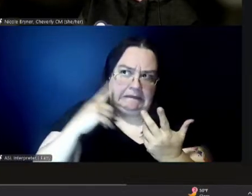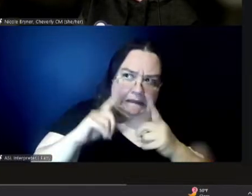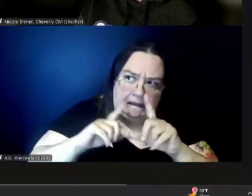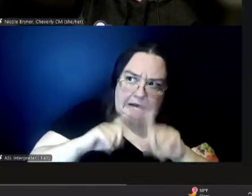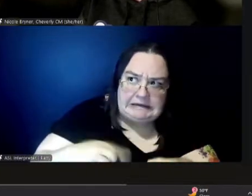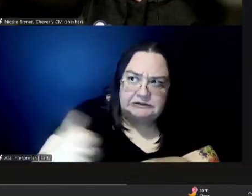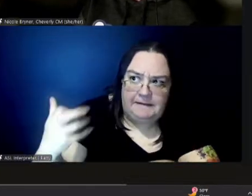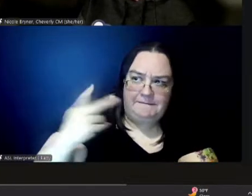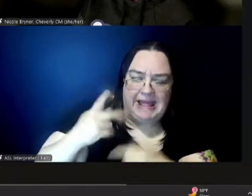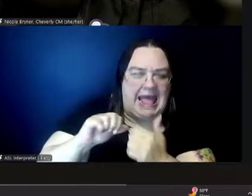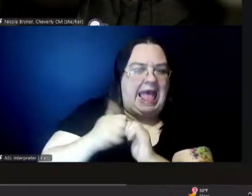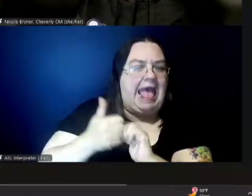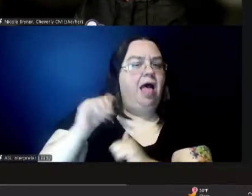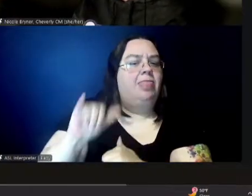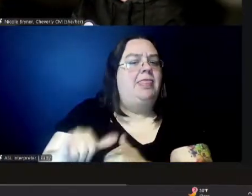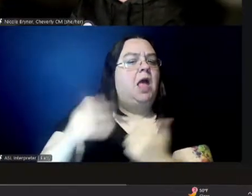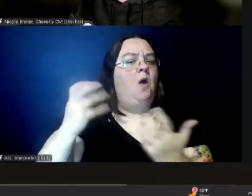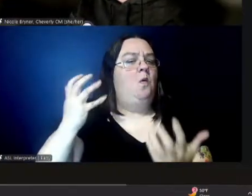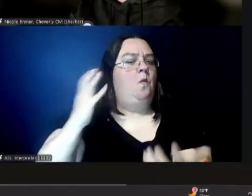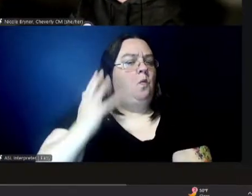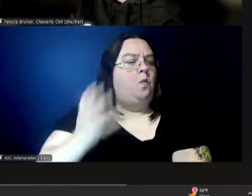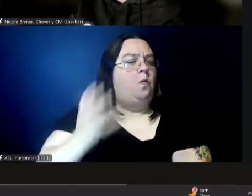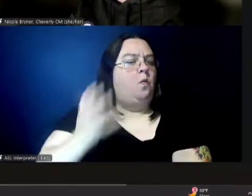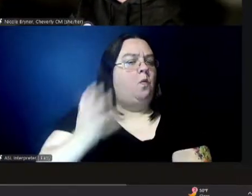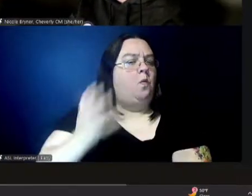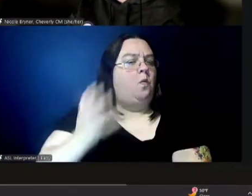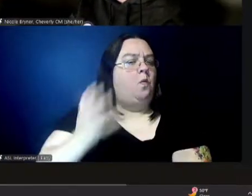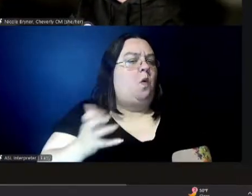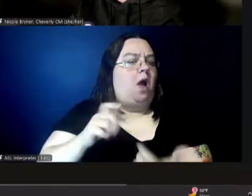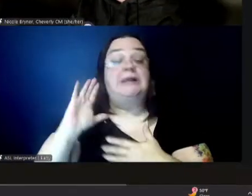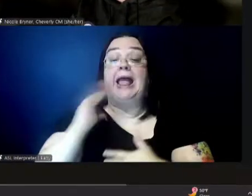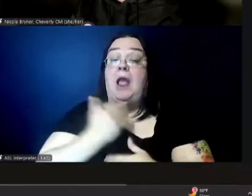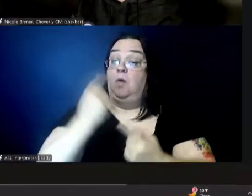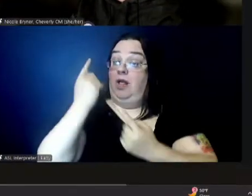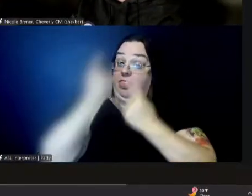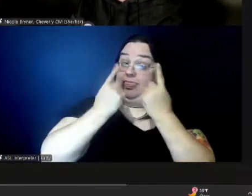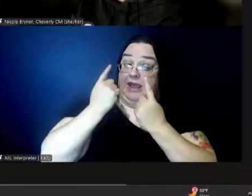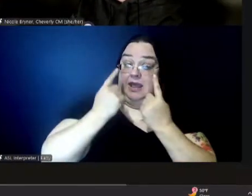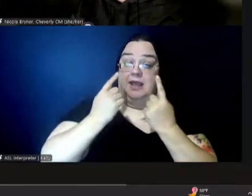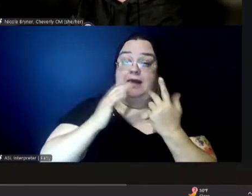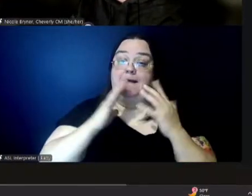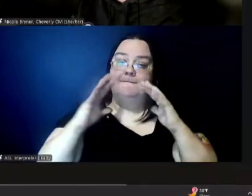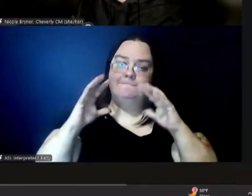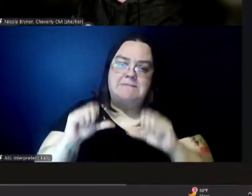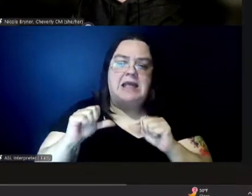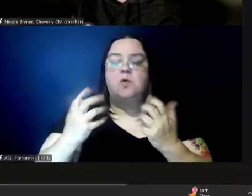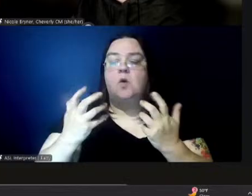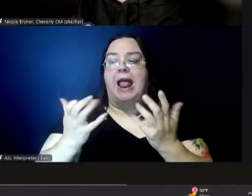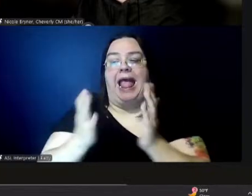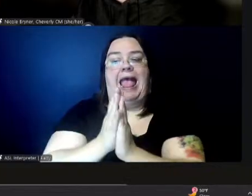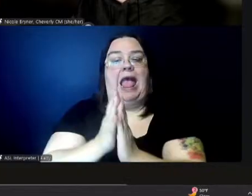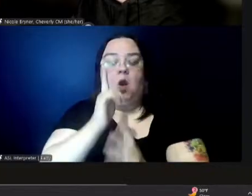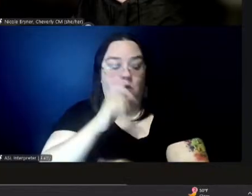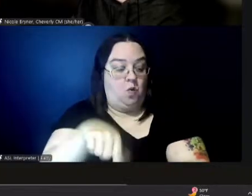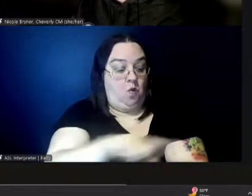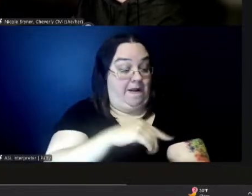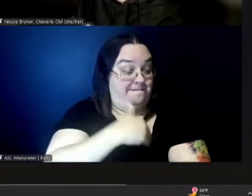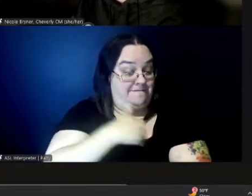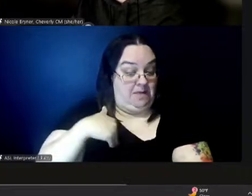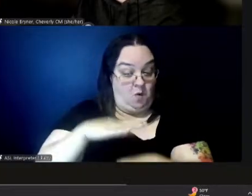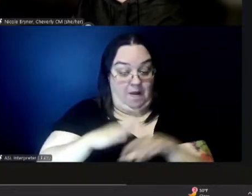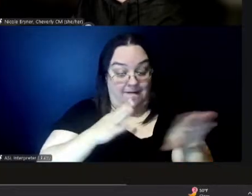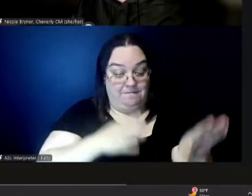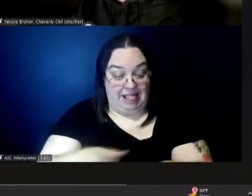that. Our thought is potentially to ask members of the planning board to review the answers